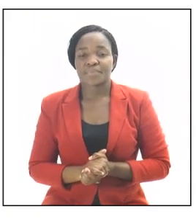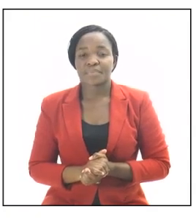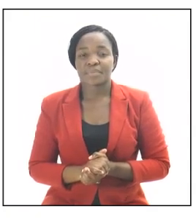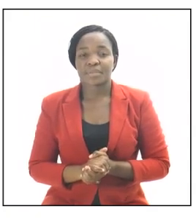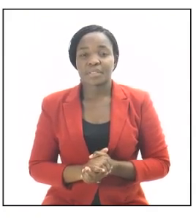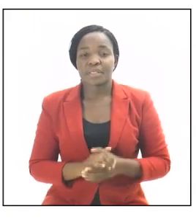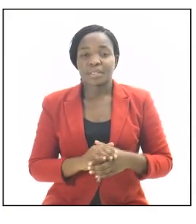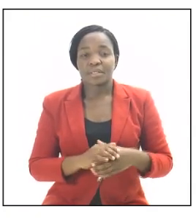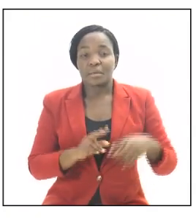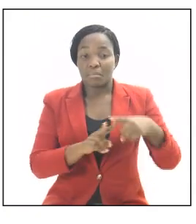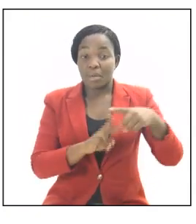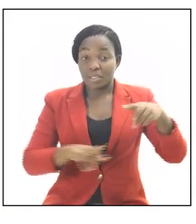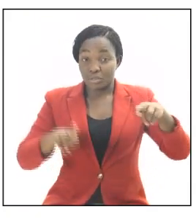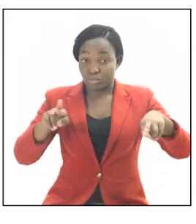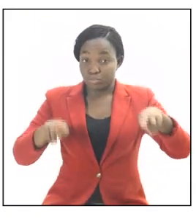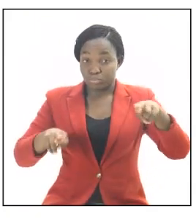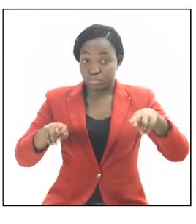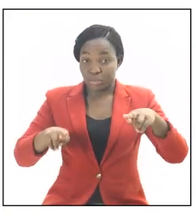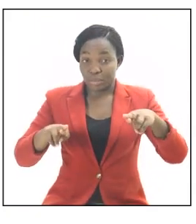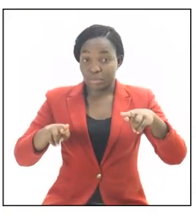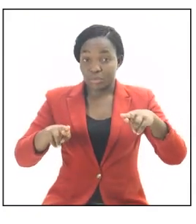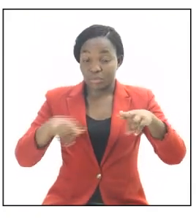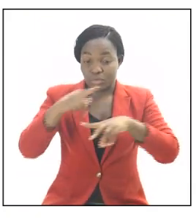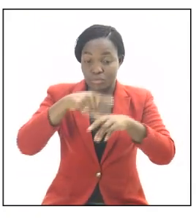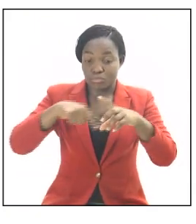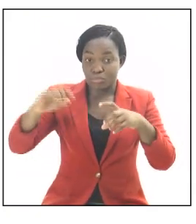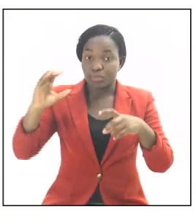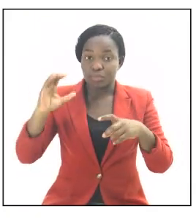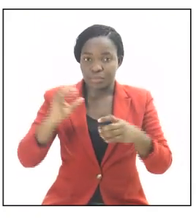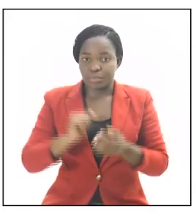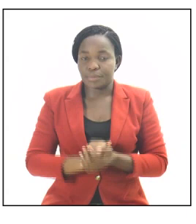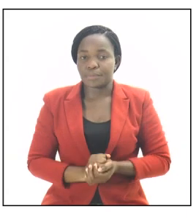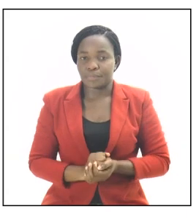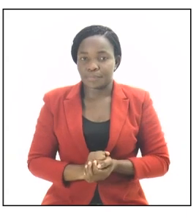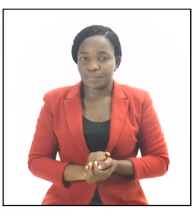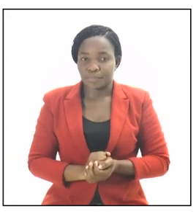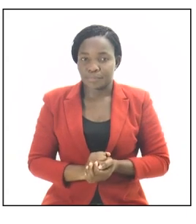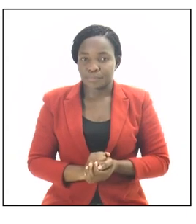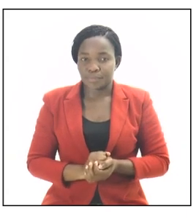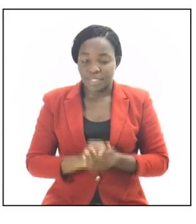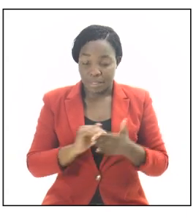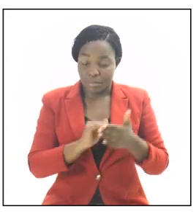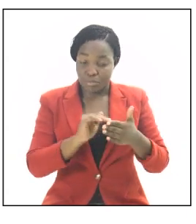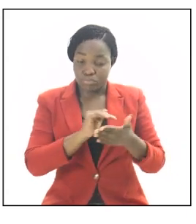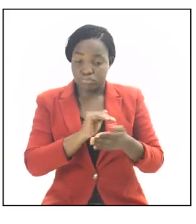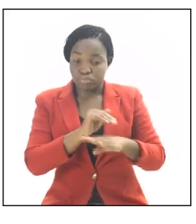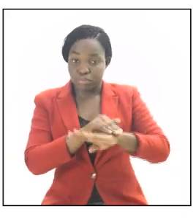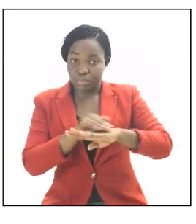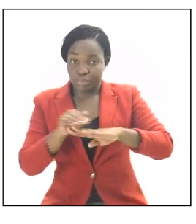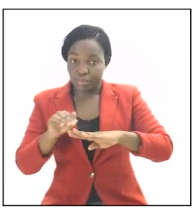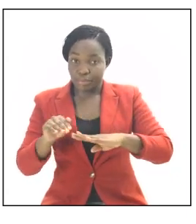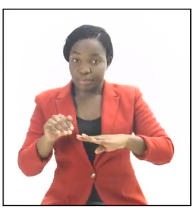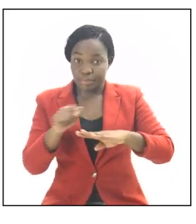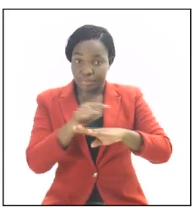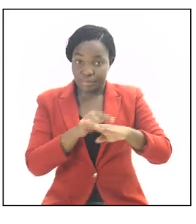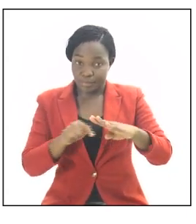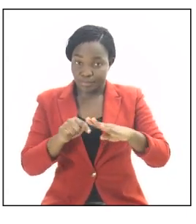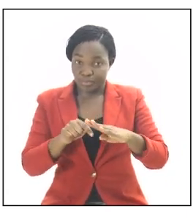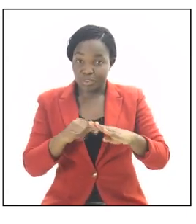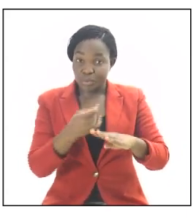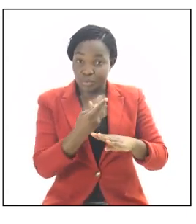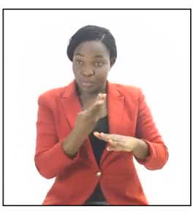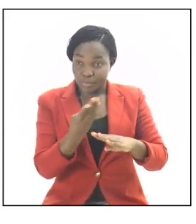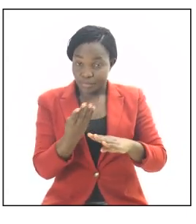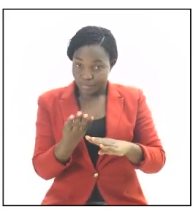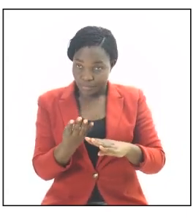Pi is the ratio of the circumference of a circle to the diameter of the circle. The calculation we